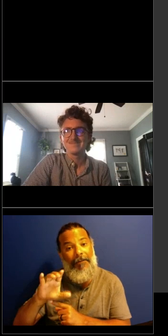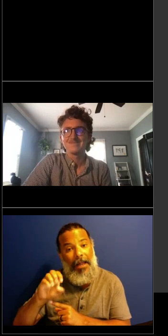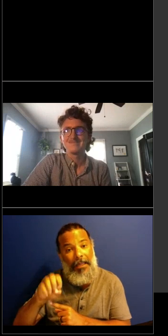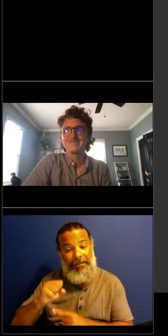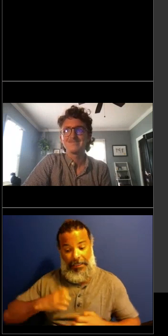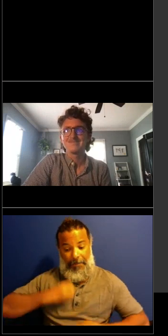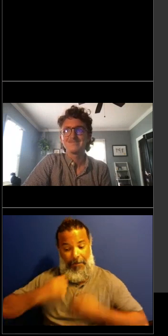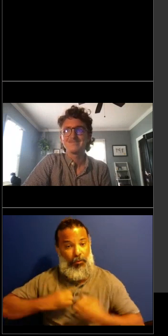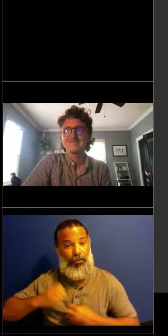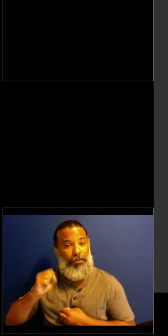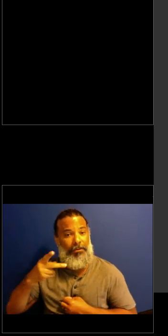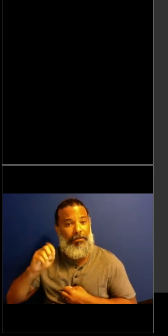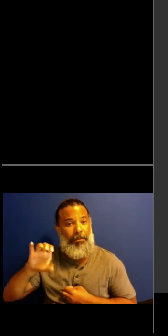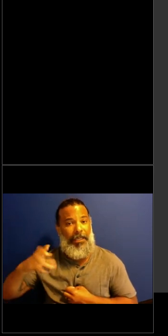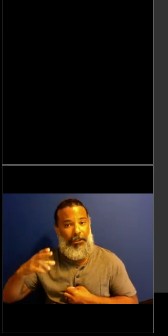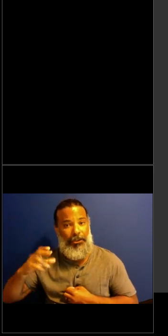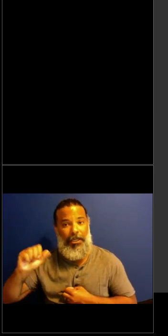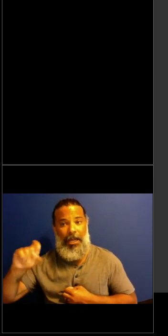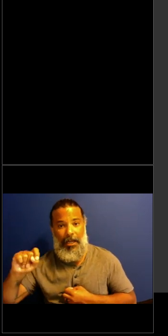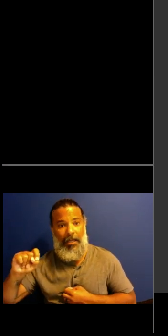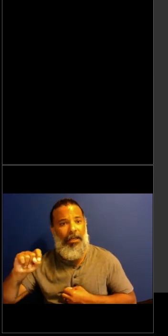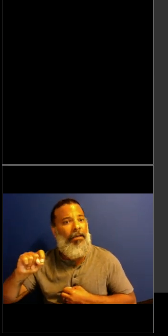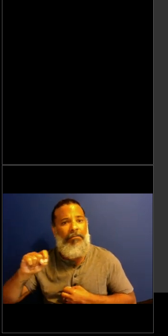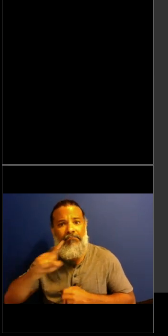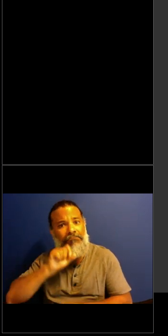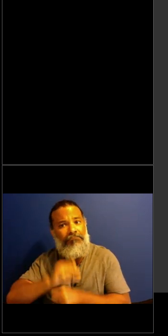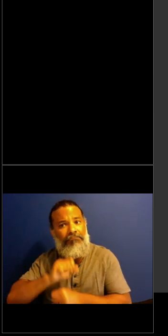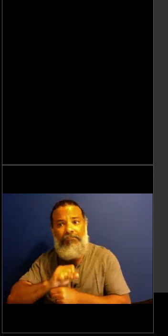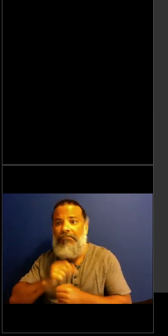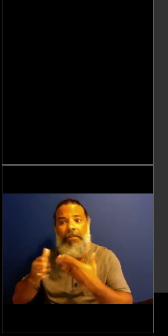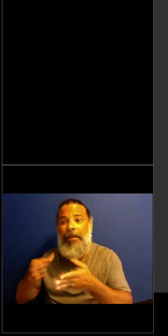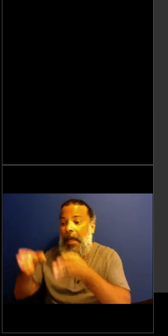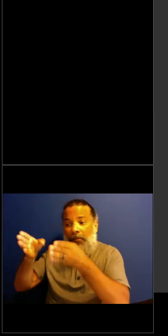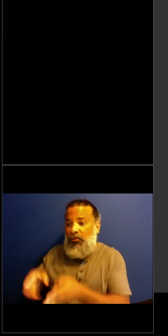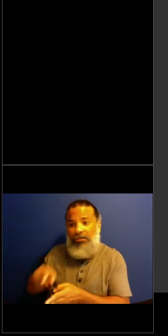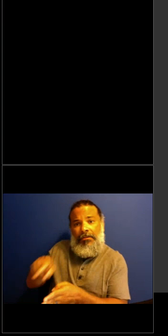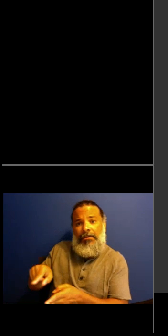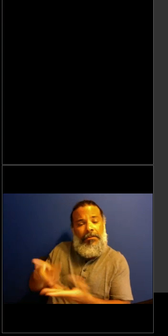speech act. And this is true even in cases where the person does not